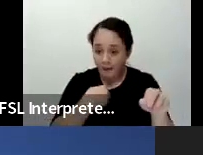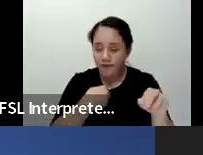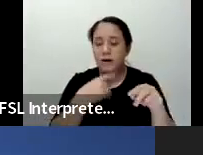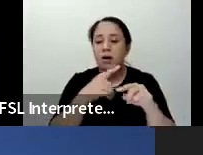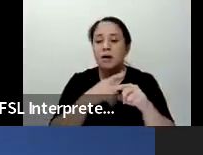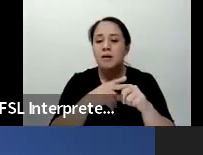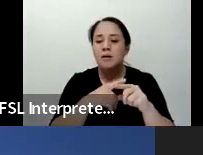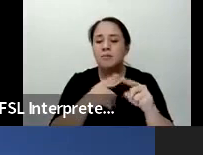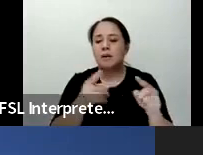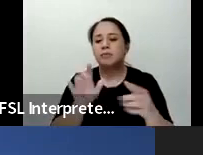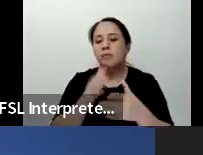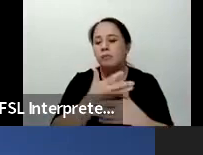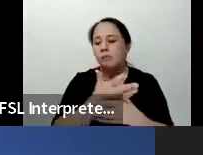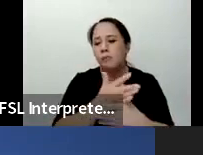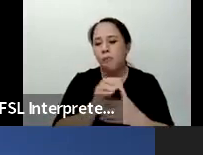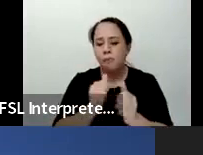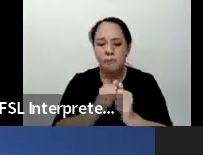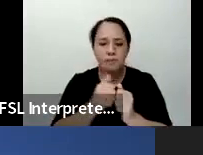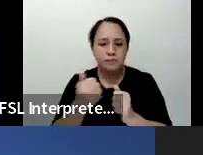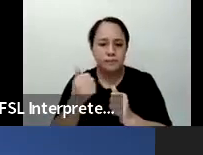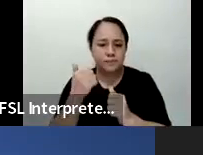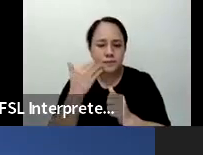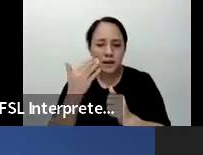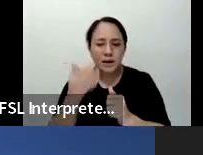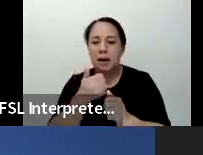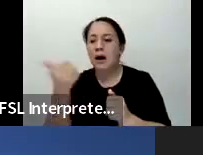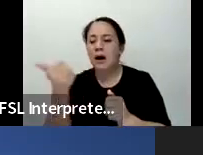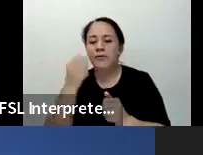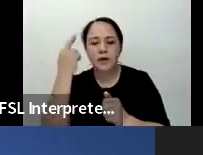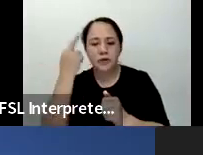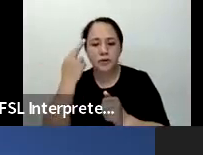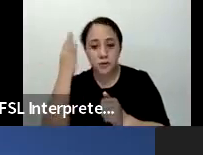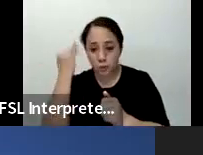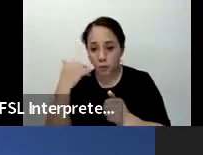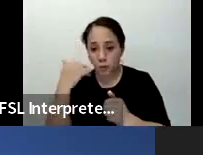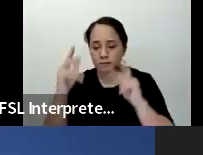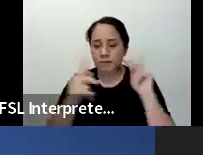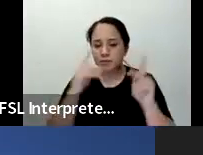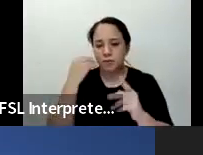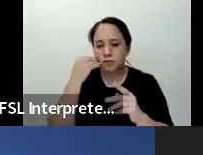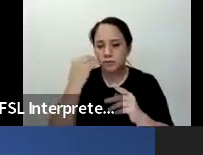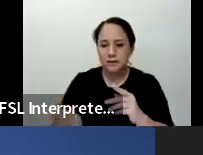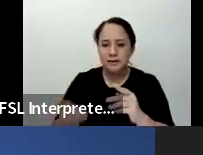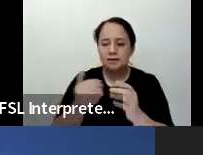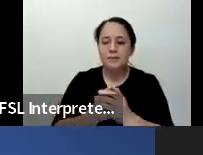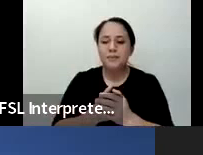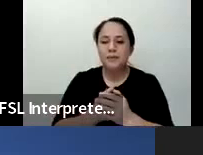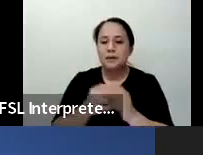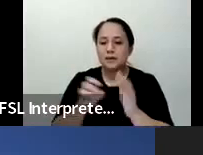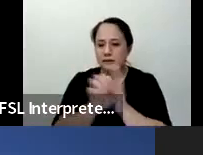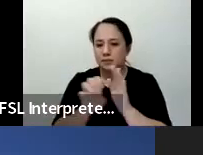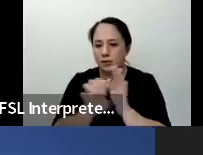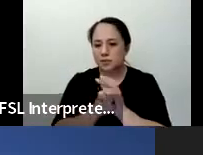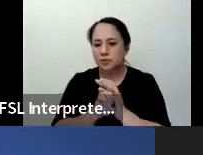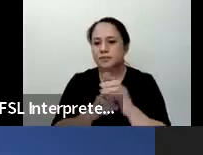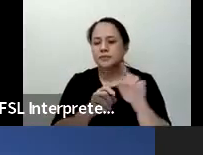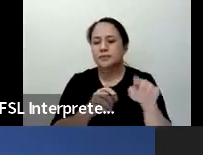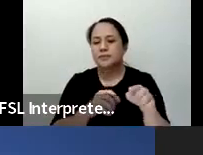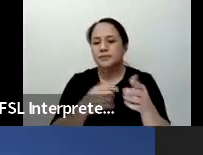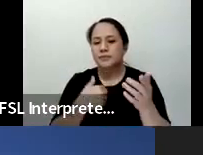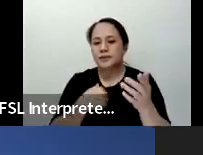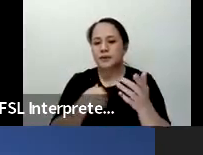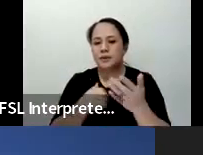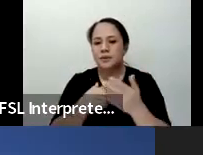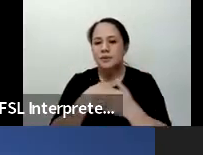a share of excess deaths, but also there's been an increase in deaths from other causes. And namely, these are due to